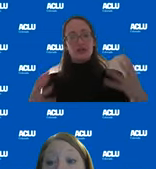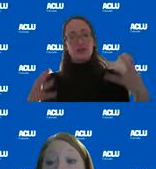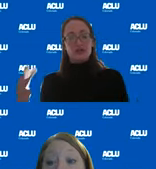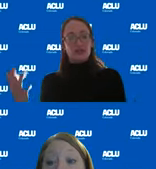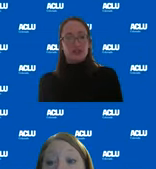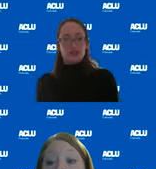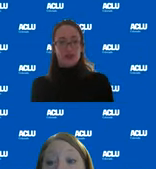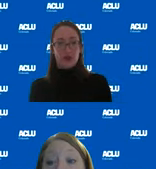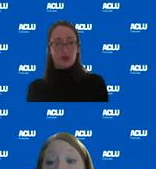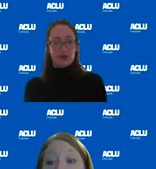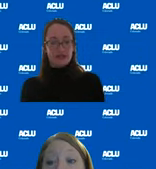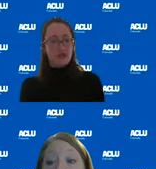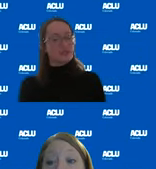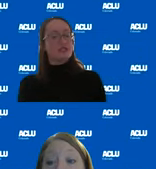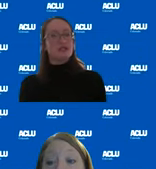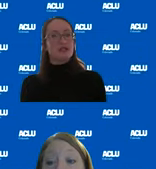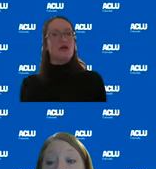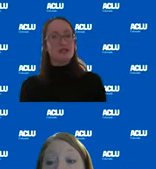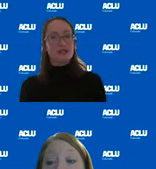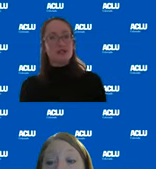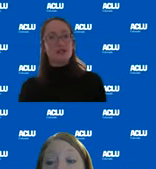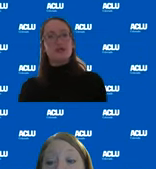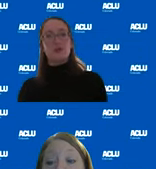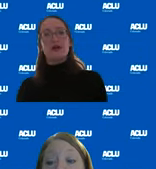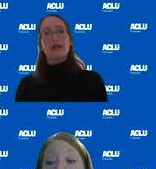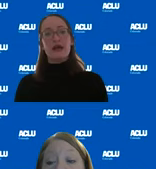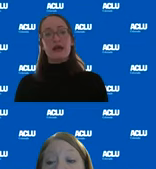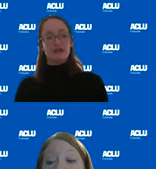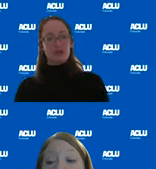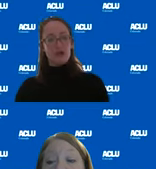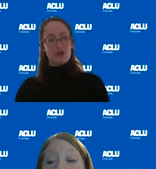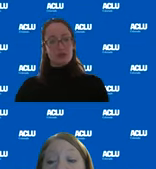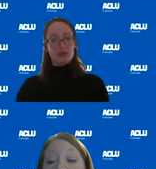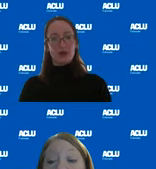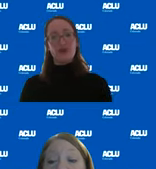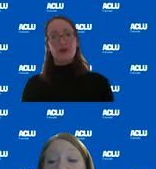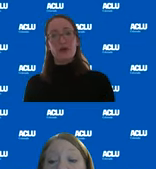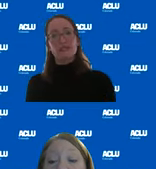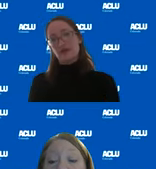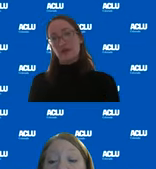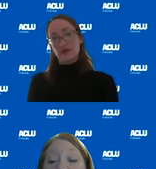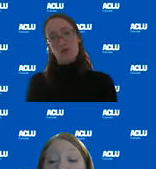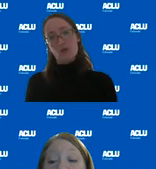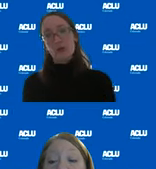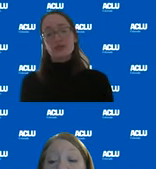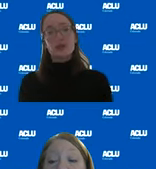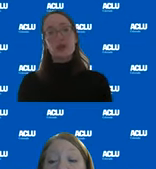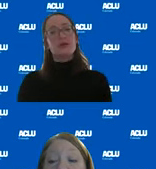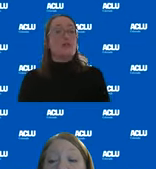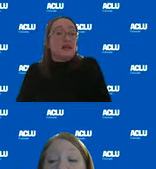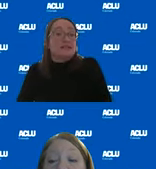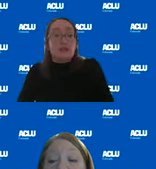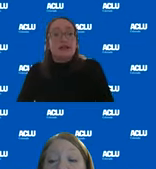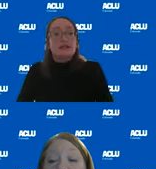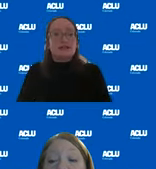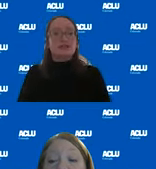when you're registering to vote as a person experiencing homelessness, you put as where you identify as home. So it could be